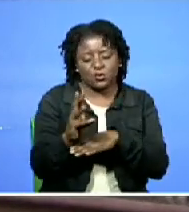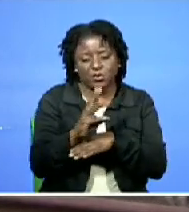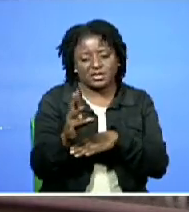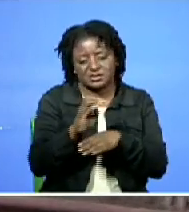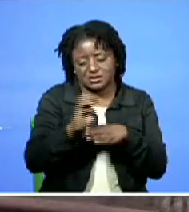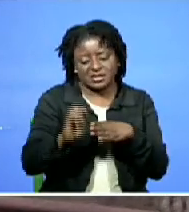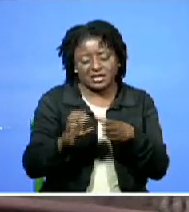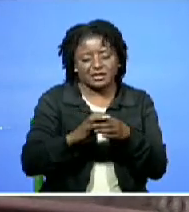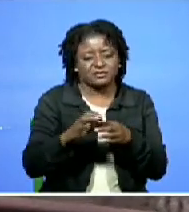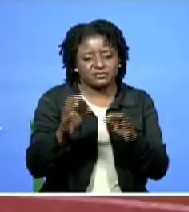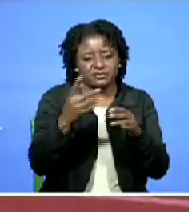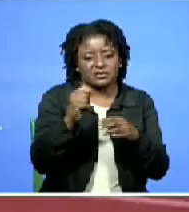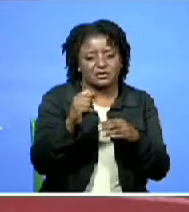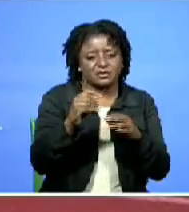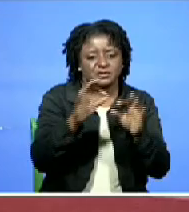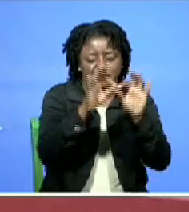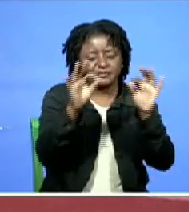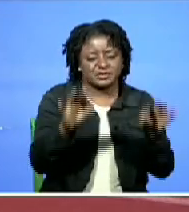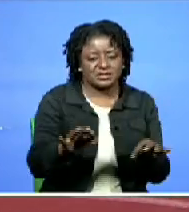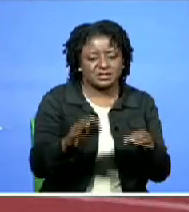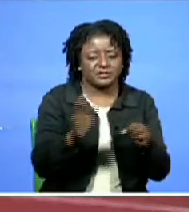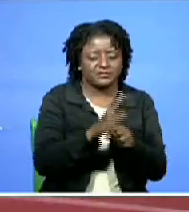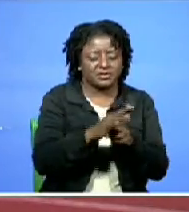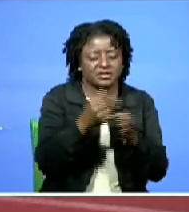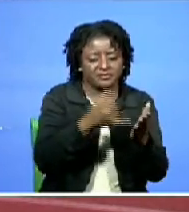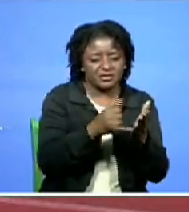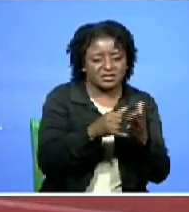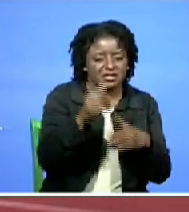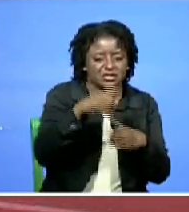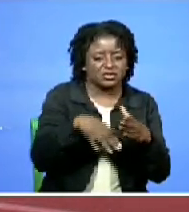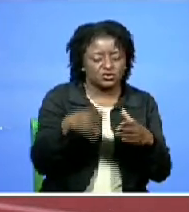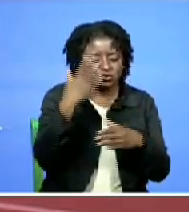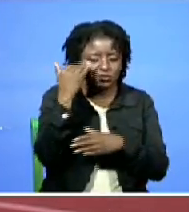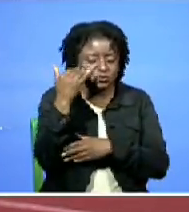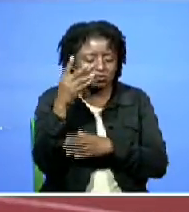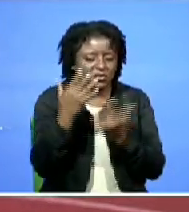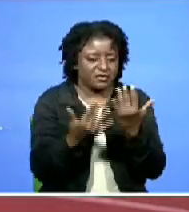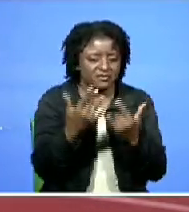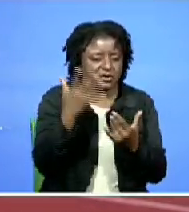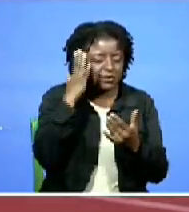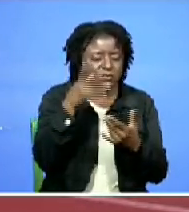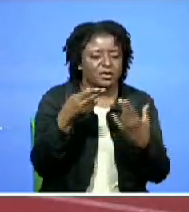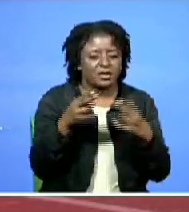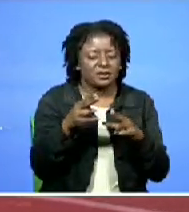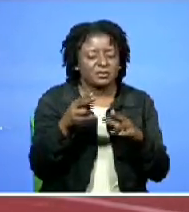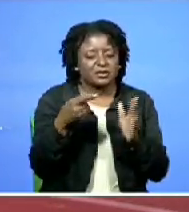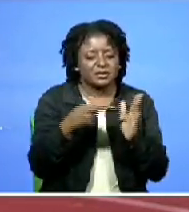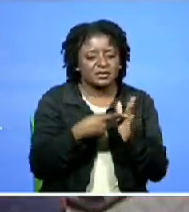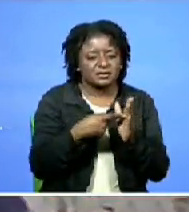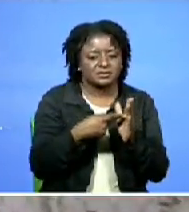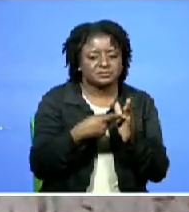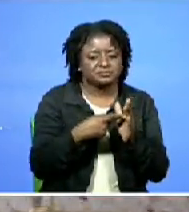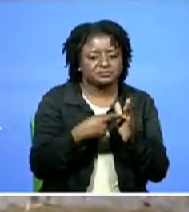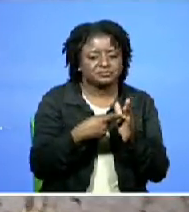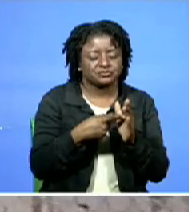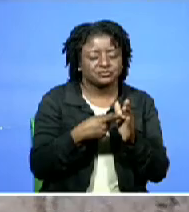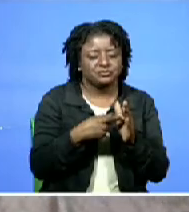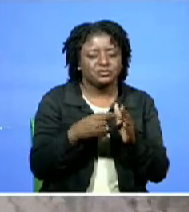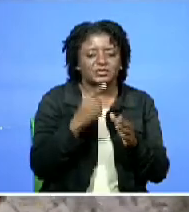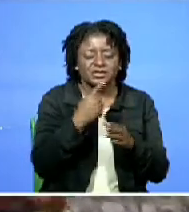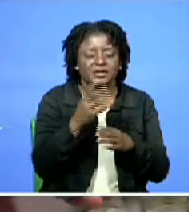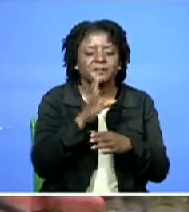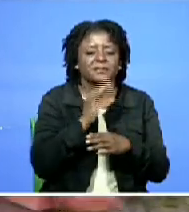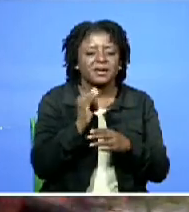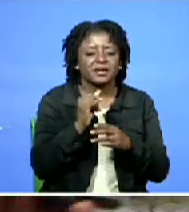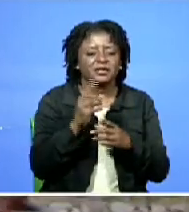western end of the facility. A full investigation into the cause of the fire will take place, this according to Director of Fire